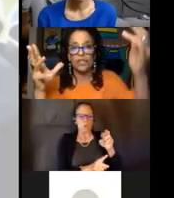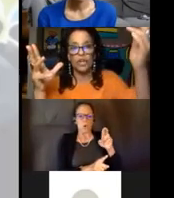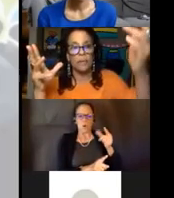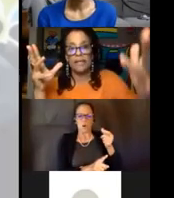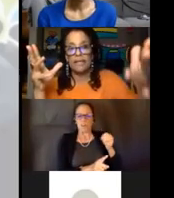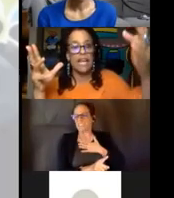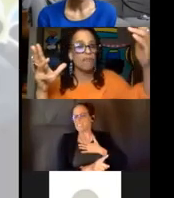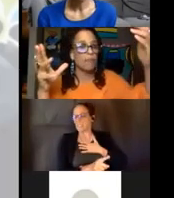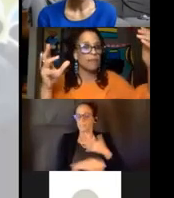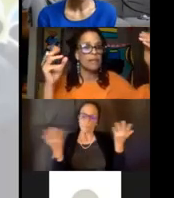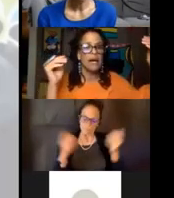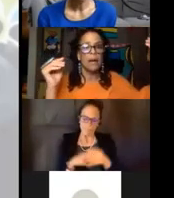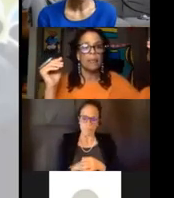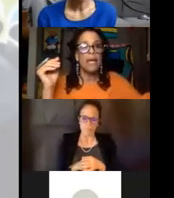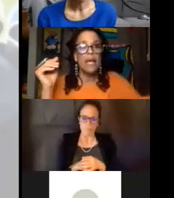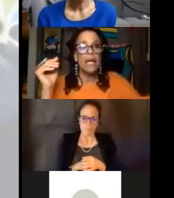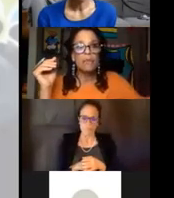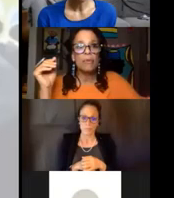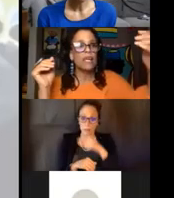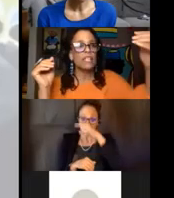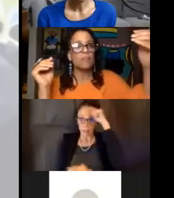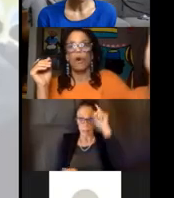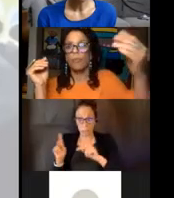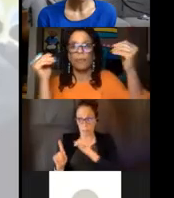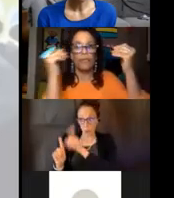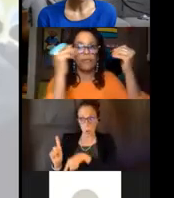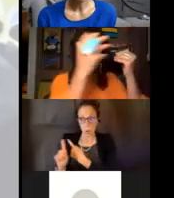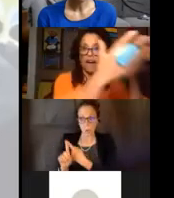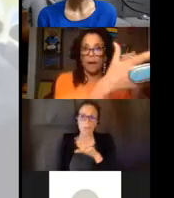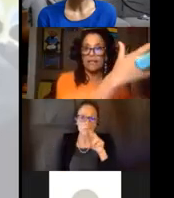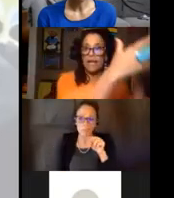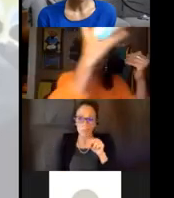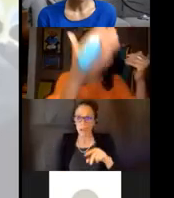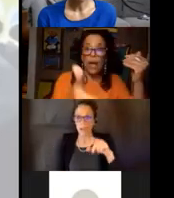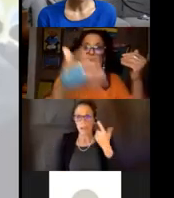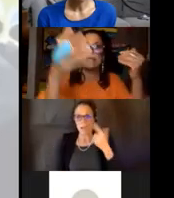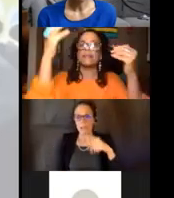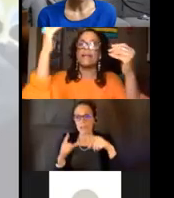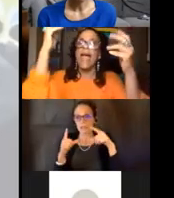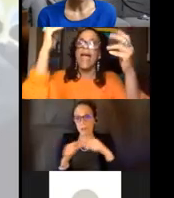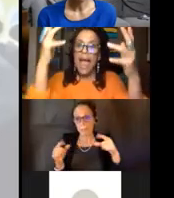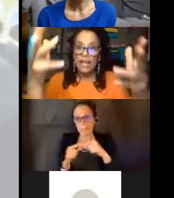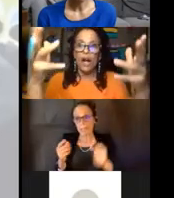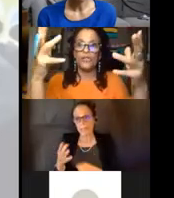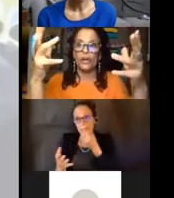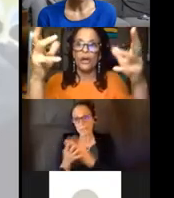Japanese internment, enslavement, immigrants, poor people, the environment, toxic waste,